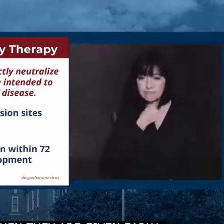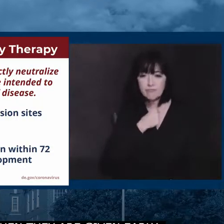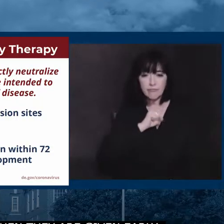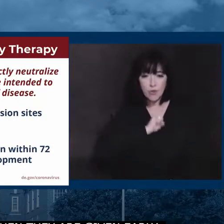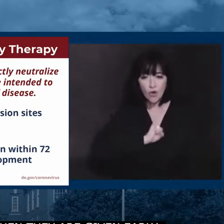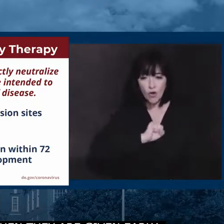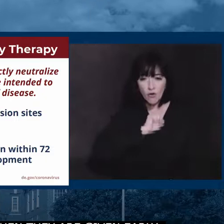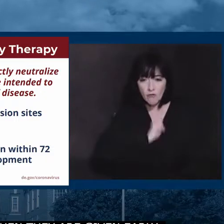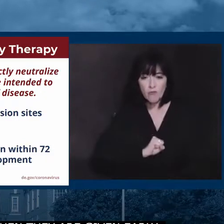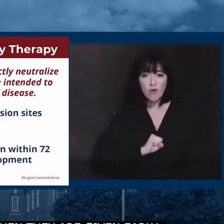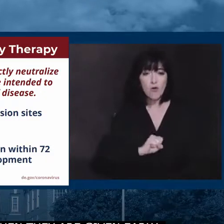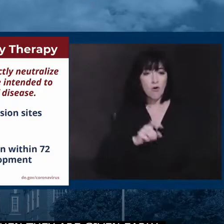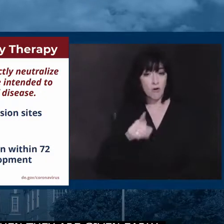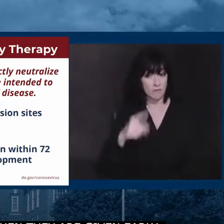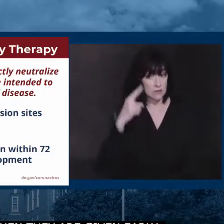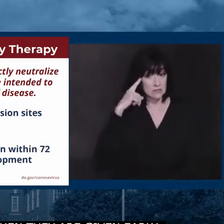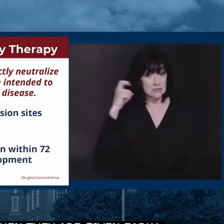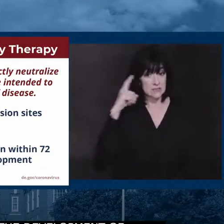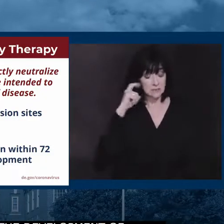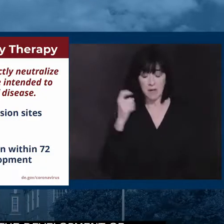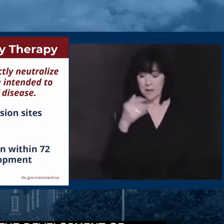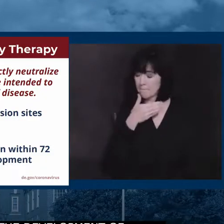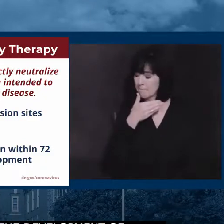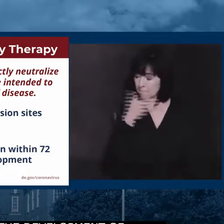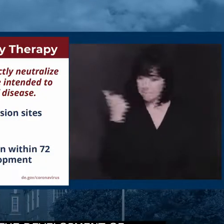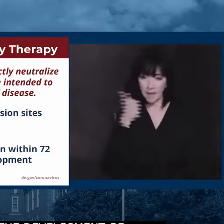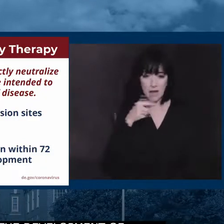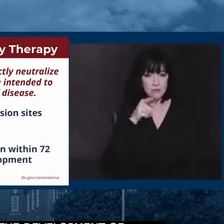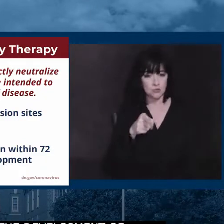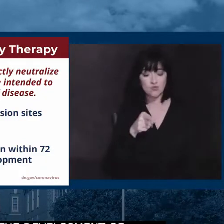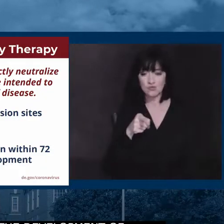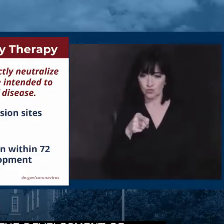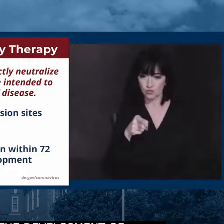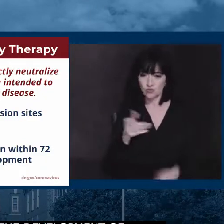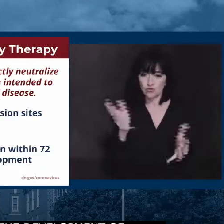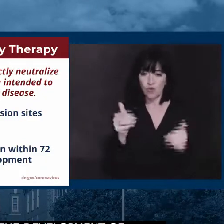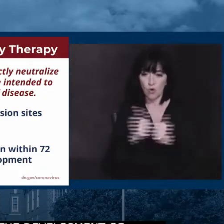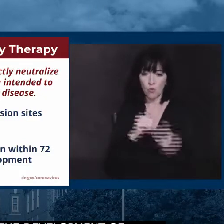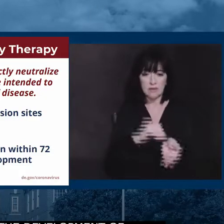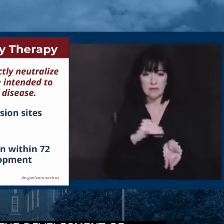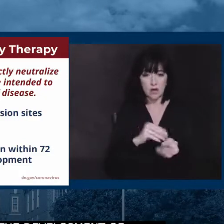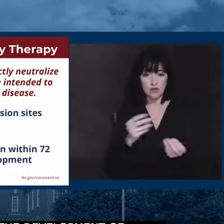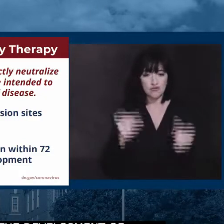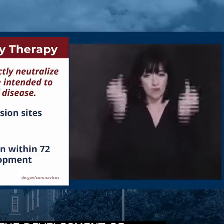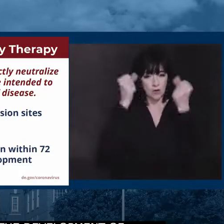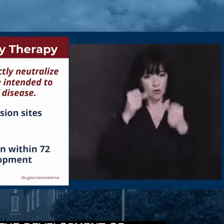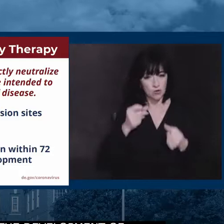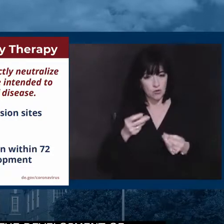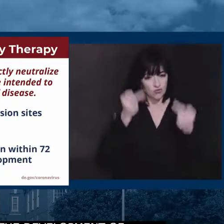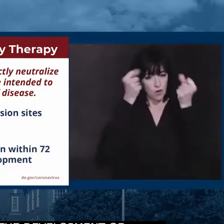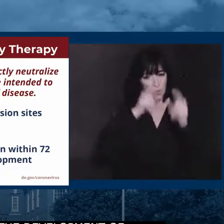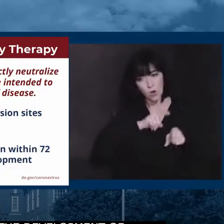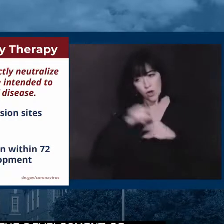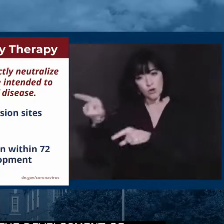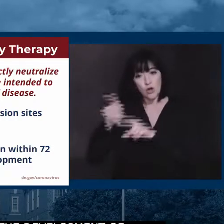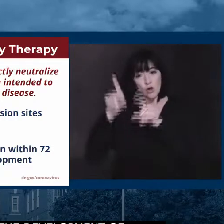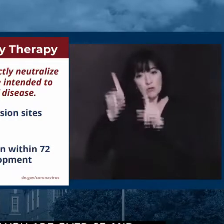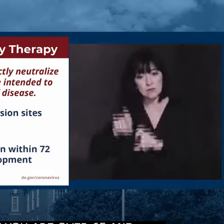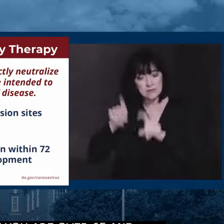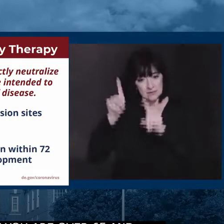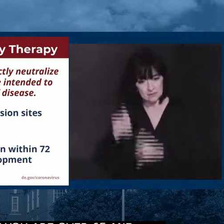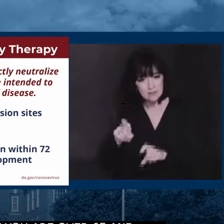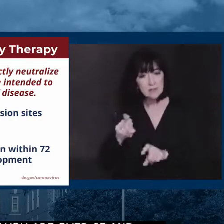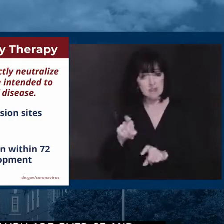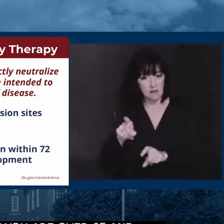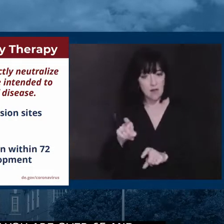have COVID-19, talk to your doctor immediately. Get yourself tested so you can get a referral to